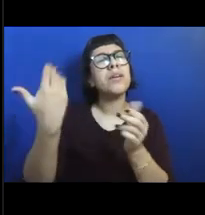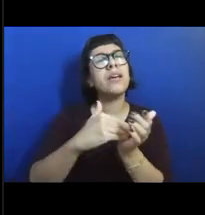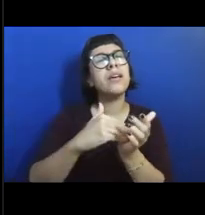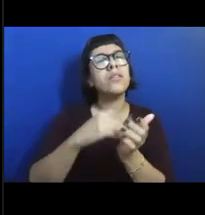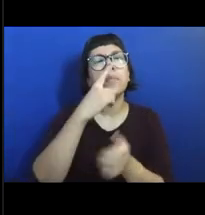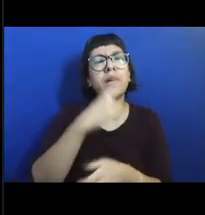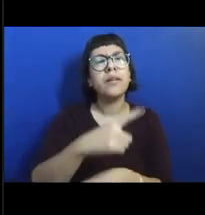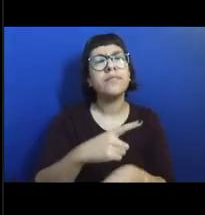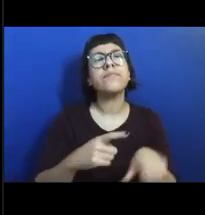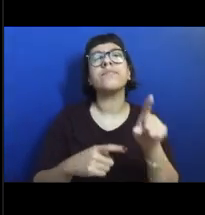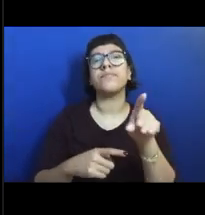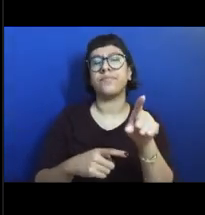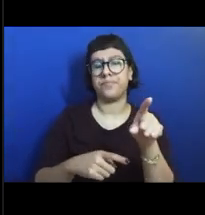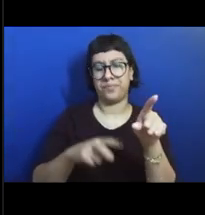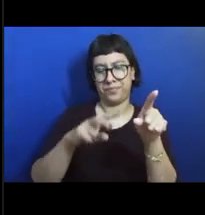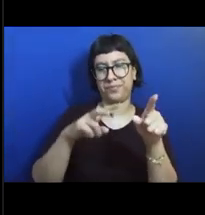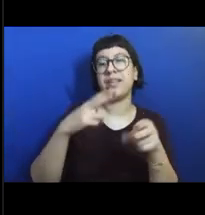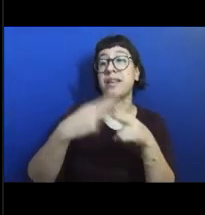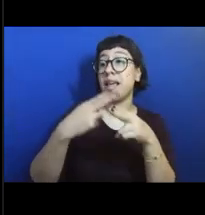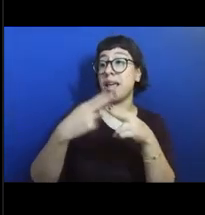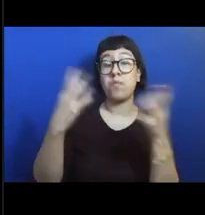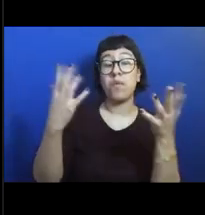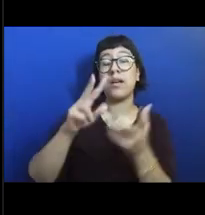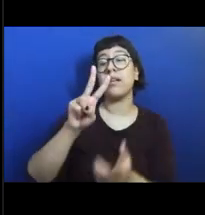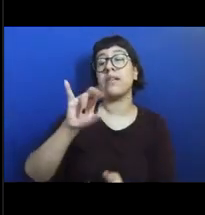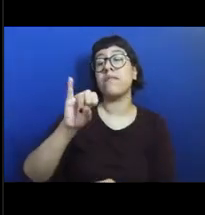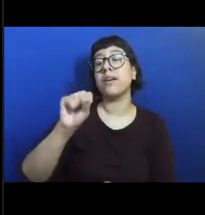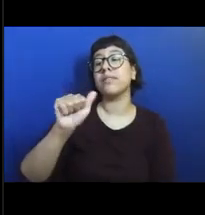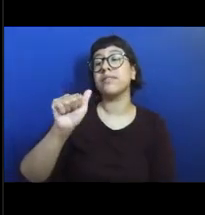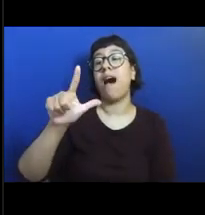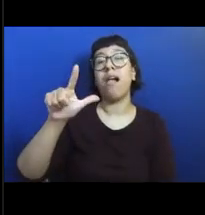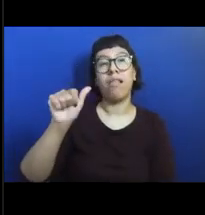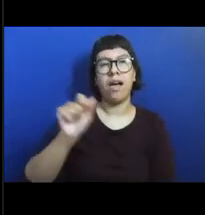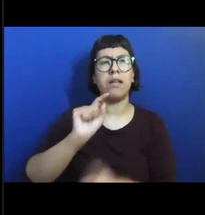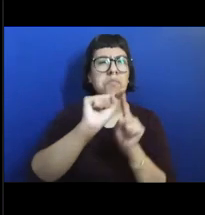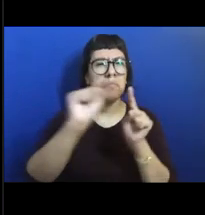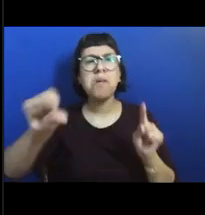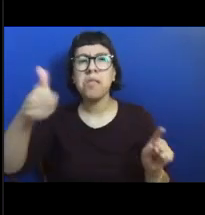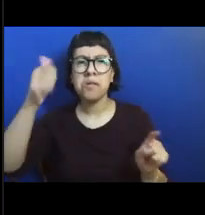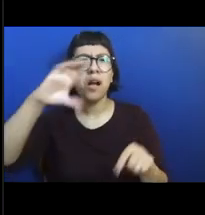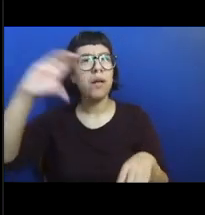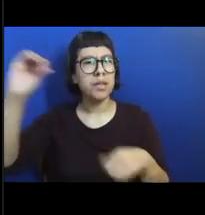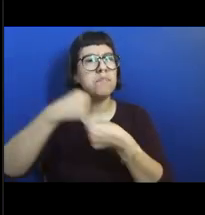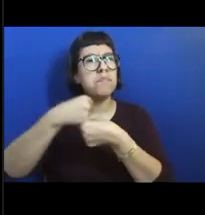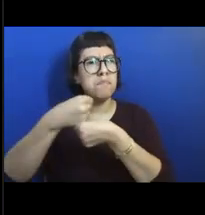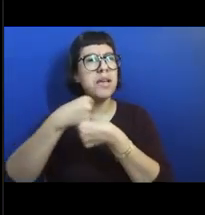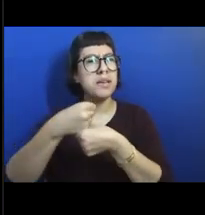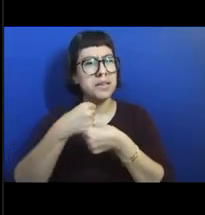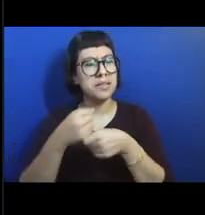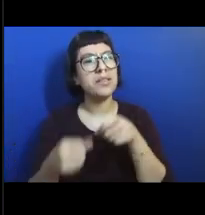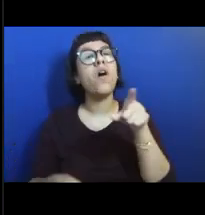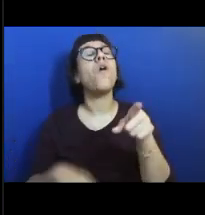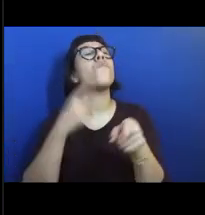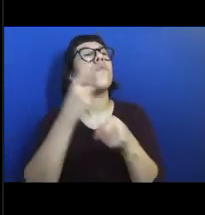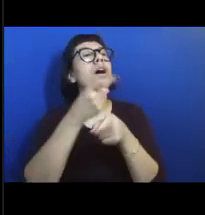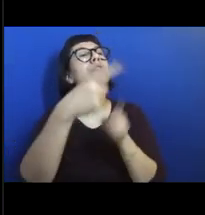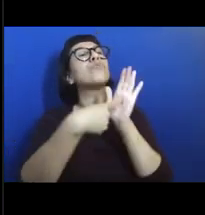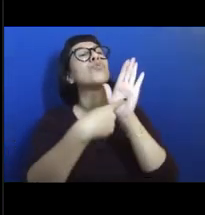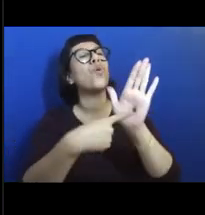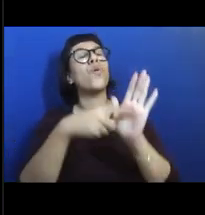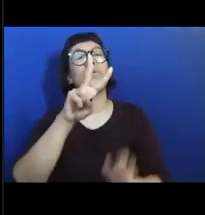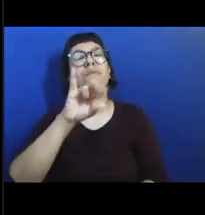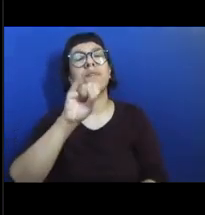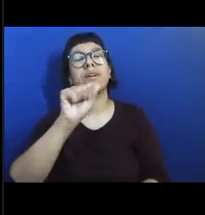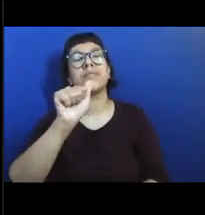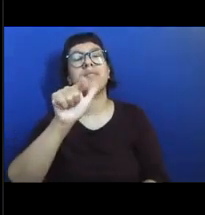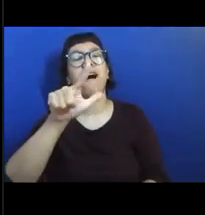different ones. There's Vaisala, and there's a couple other companies that make weather balloons too. Yes, yeah, so I think the one you showed was from Vaisala, and I read that